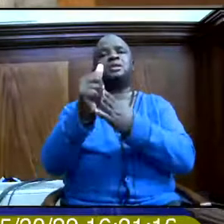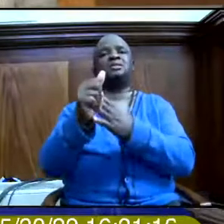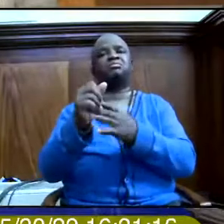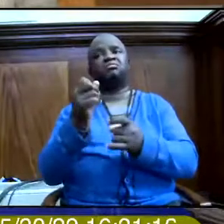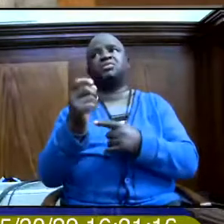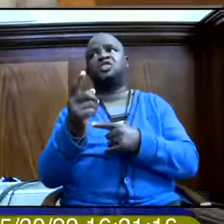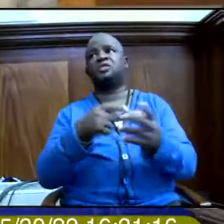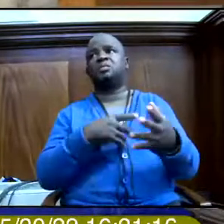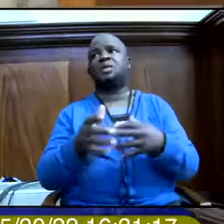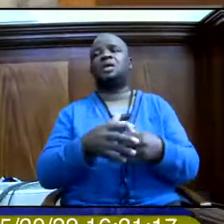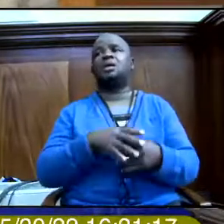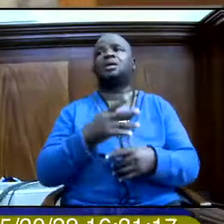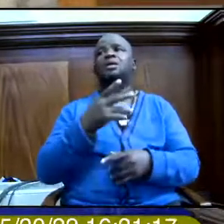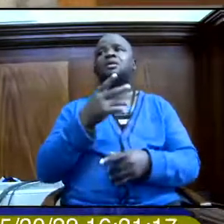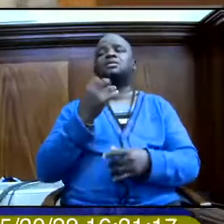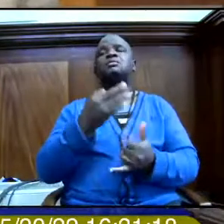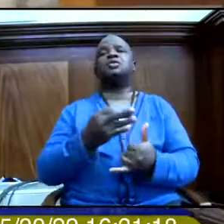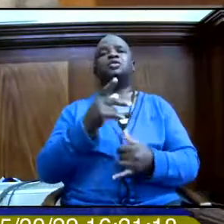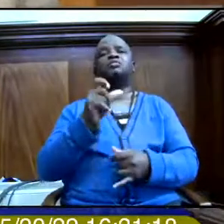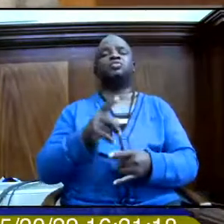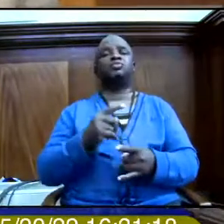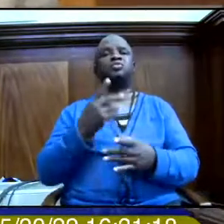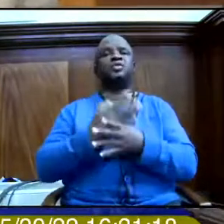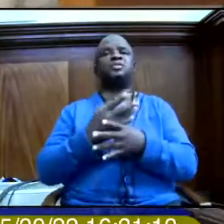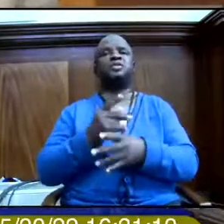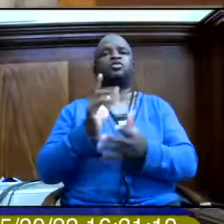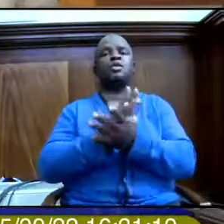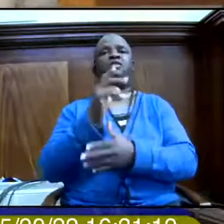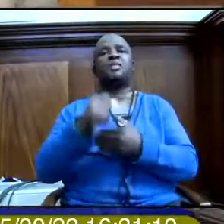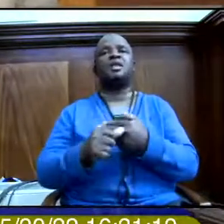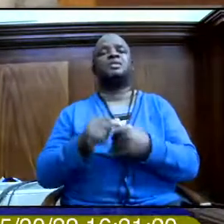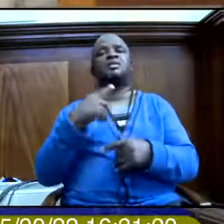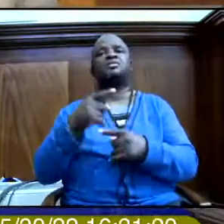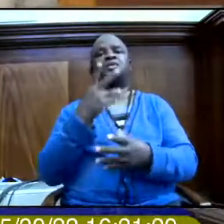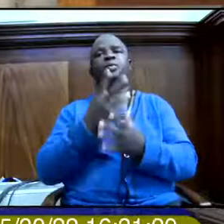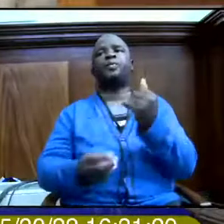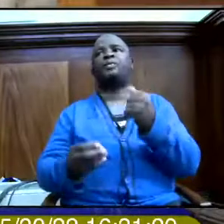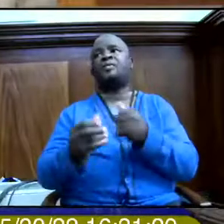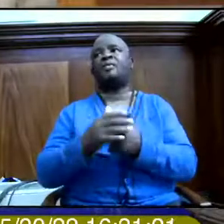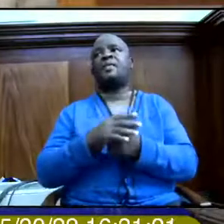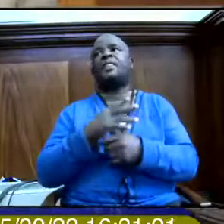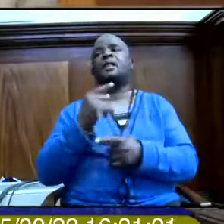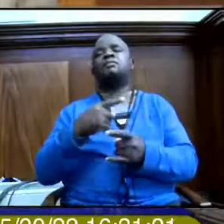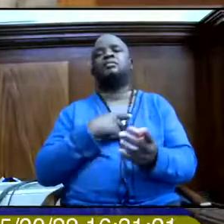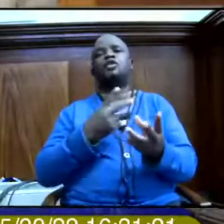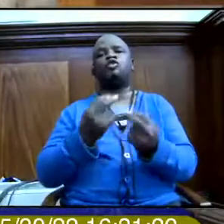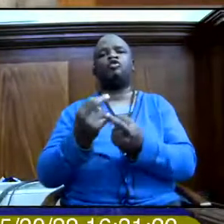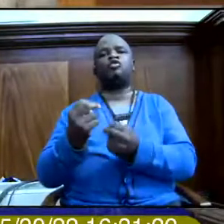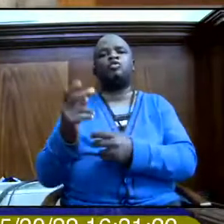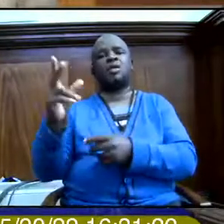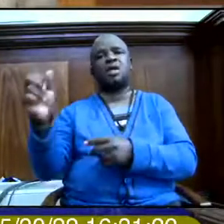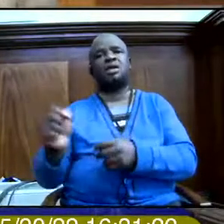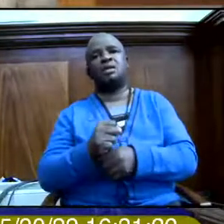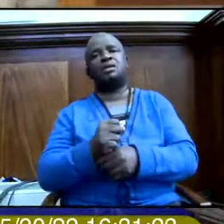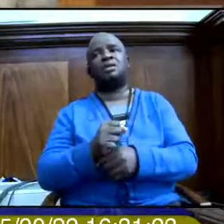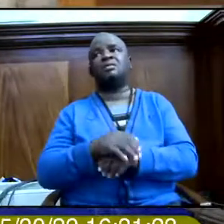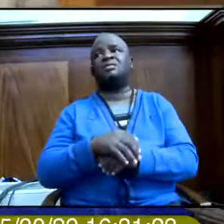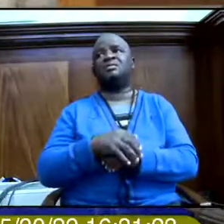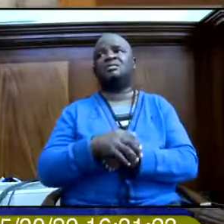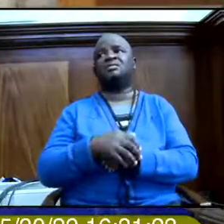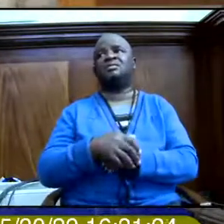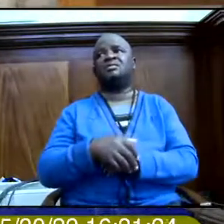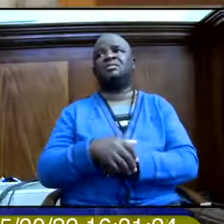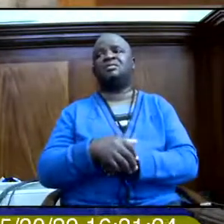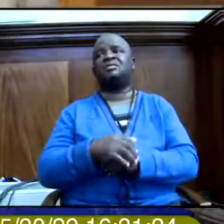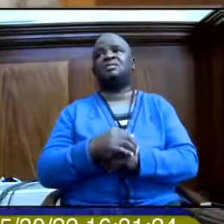departments an intern is there for 12 months then they disappear there comes another intern then they disappear